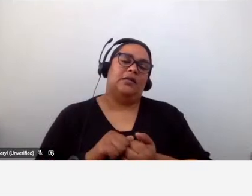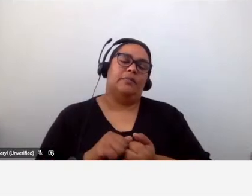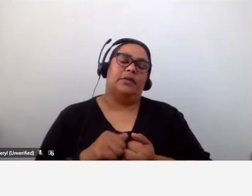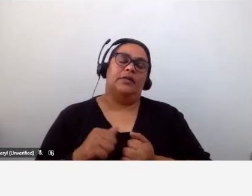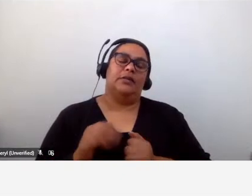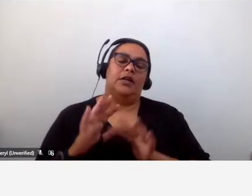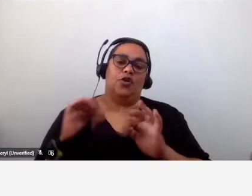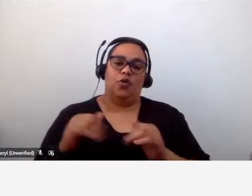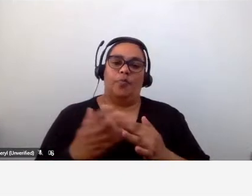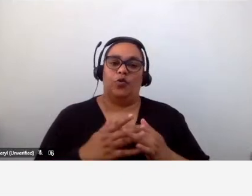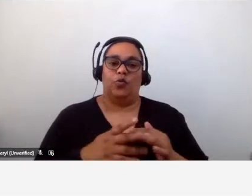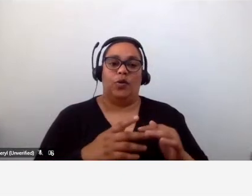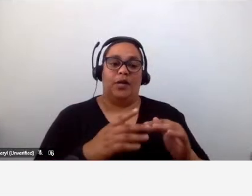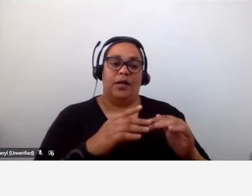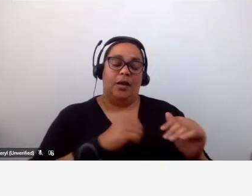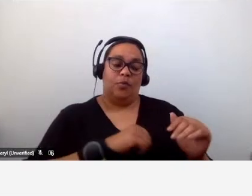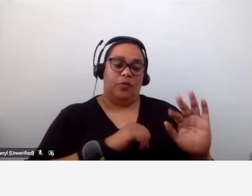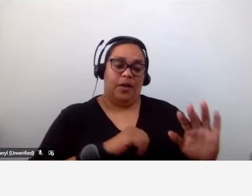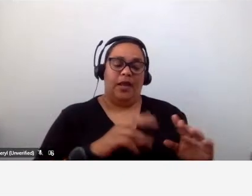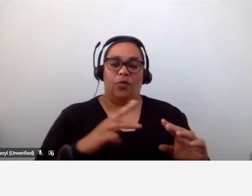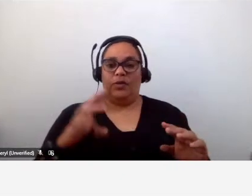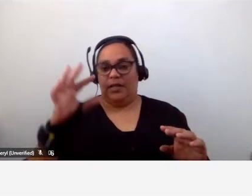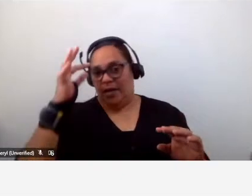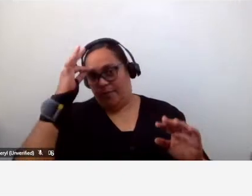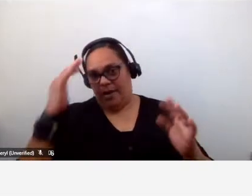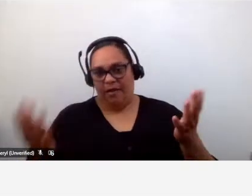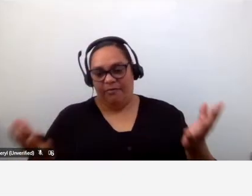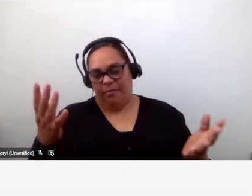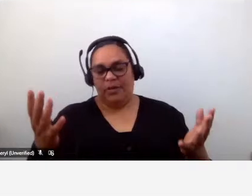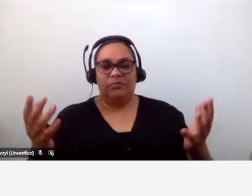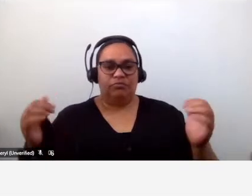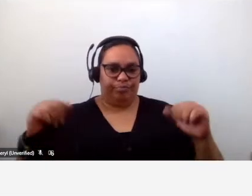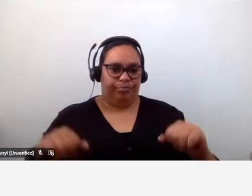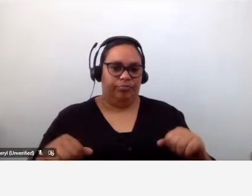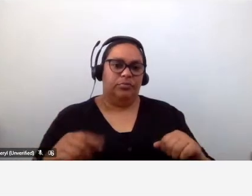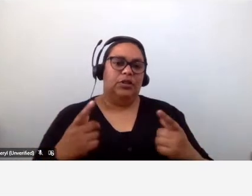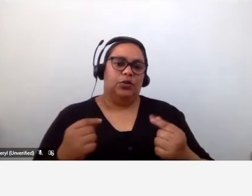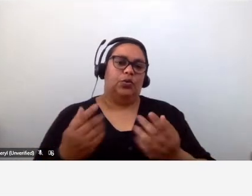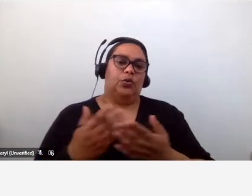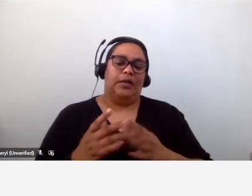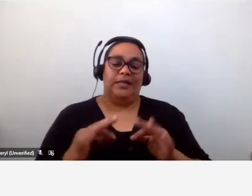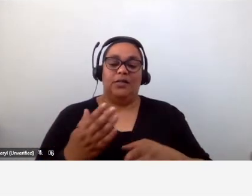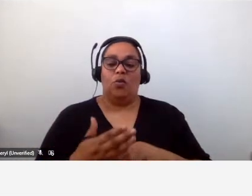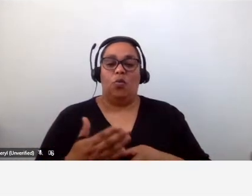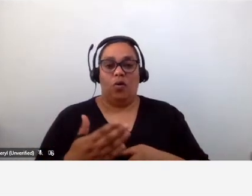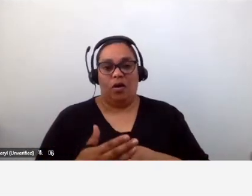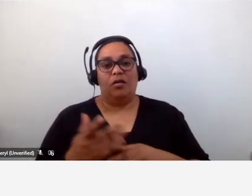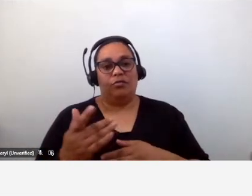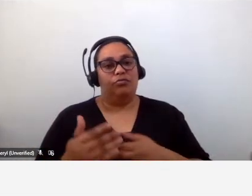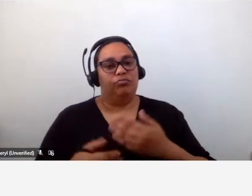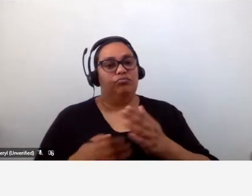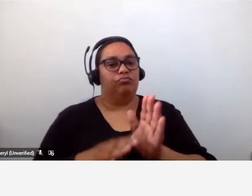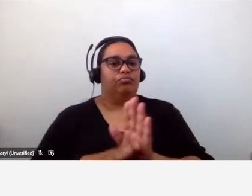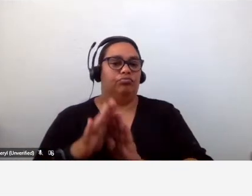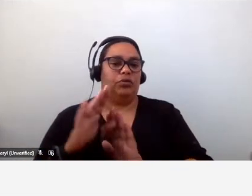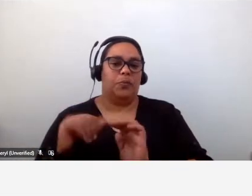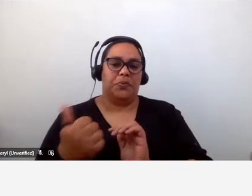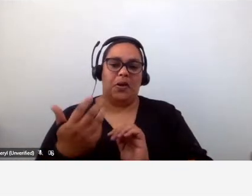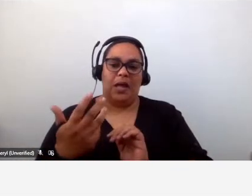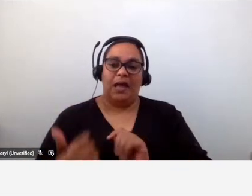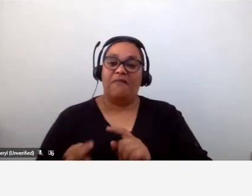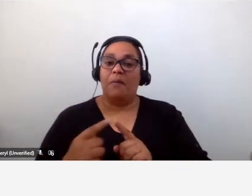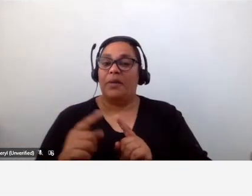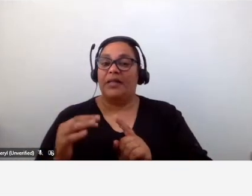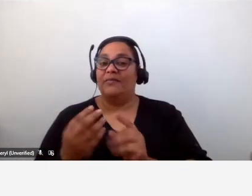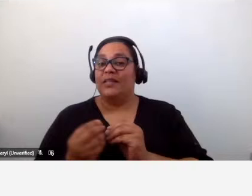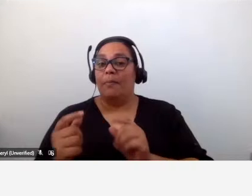between the municipalities and the Western Cape government are also done. So that work is progressing well. Unless something